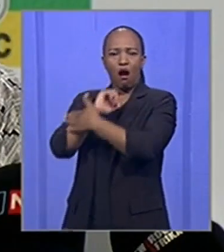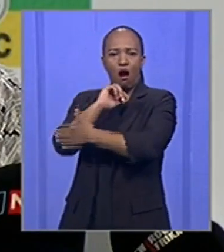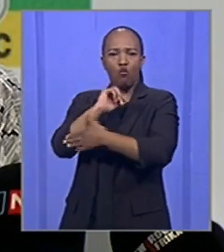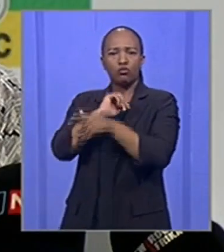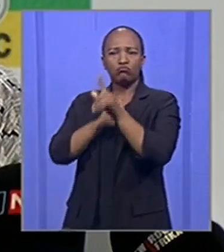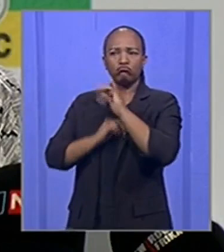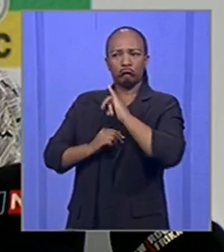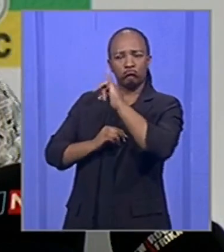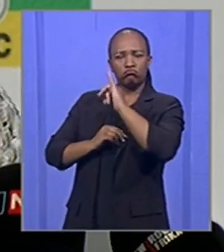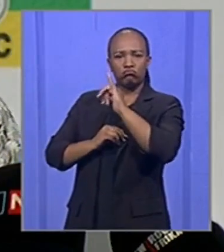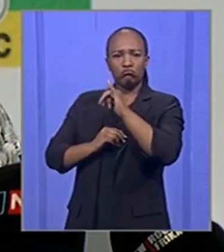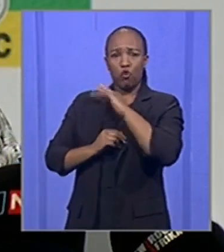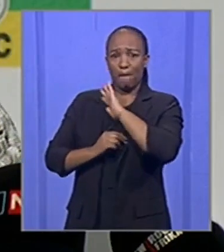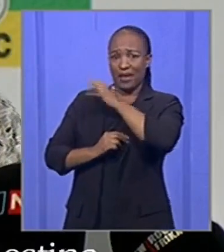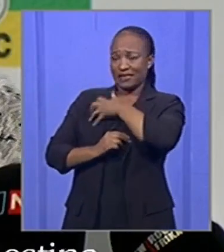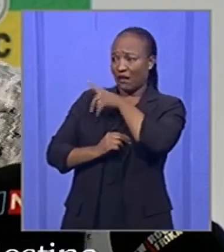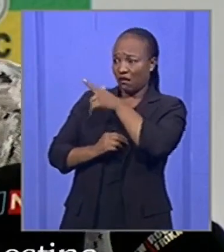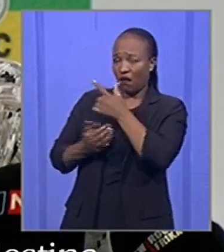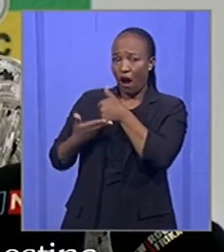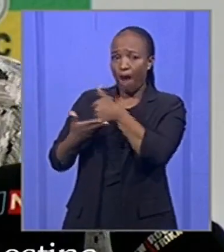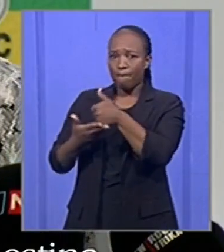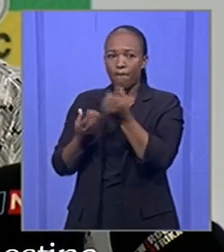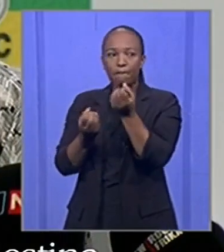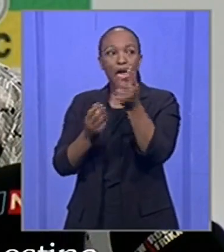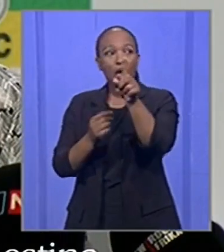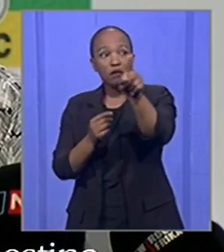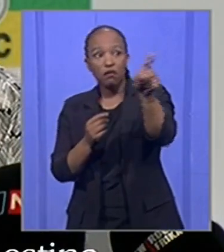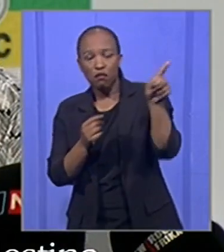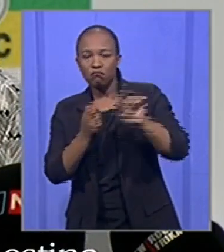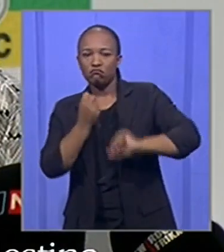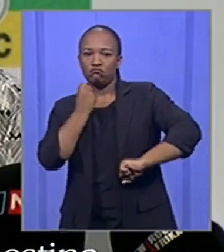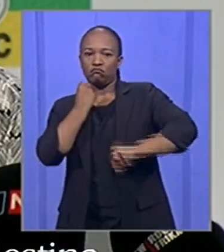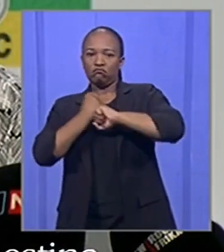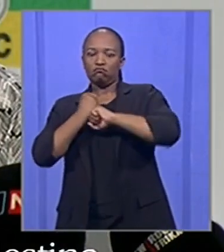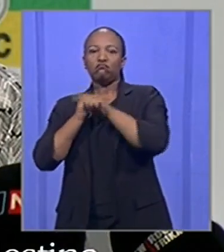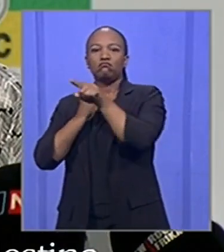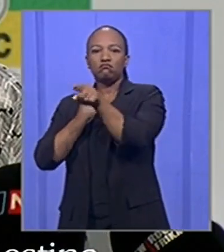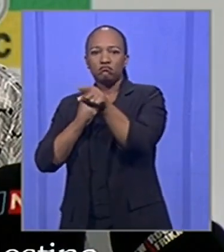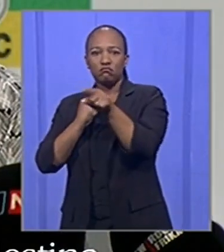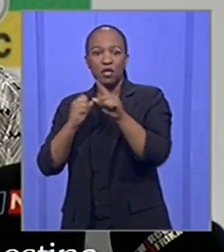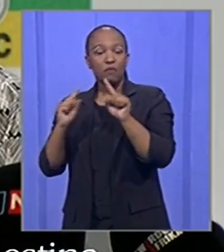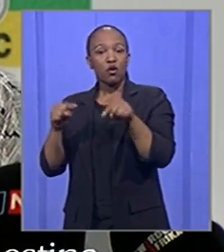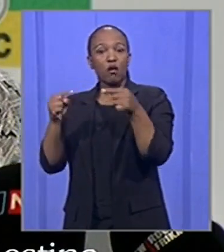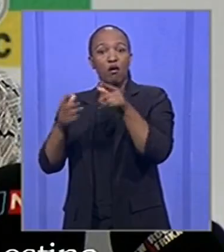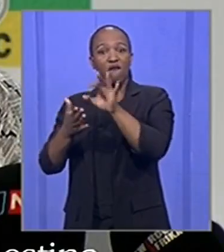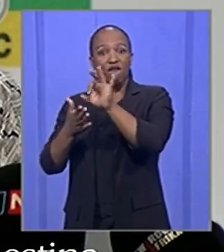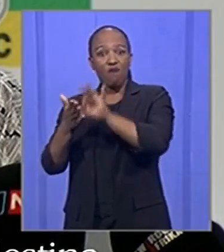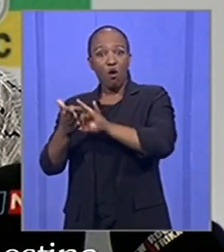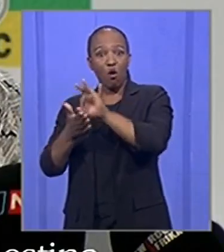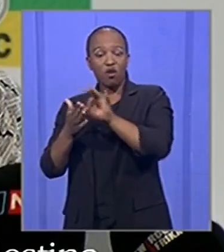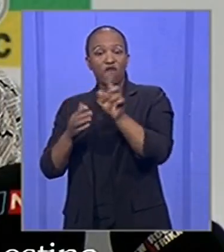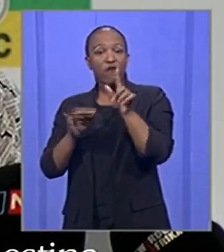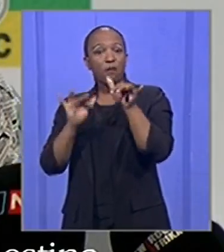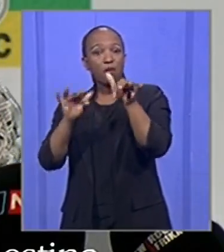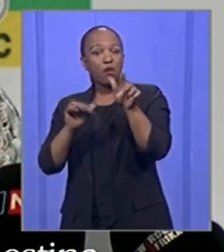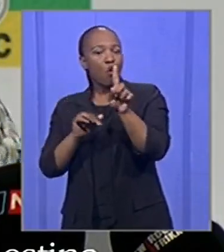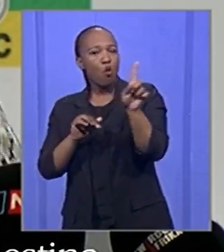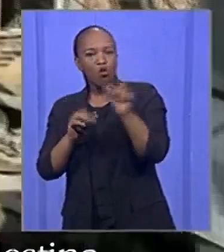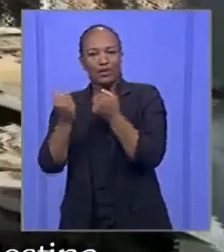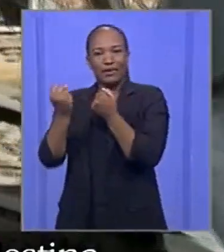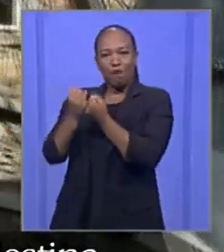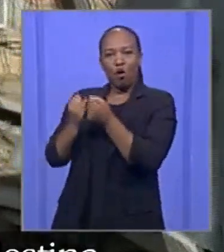of the people of Palestine. So I'm sure those who support that cause cannot vote for a party that wouldn't or that does not.